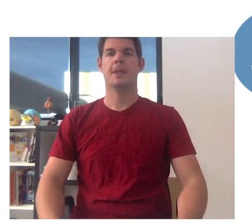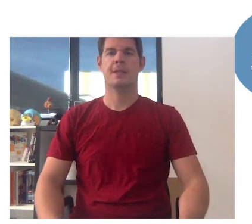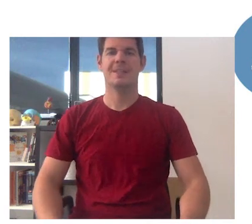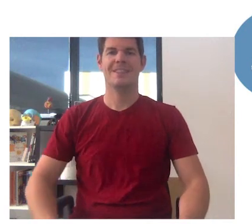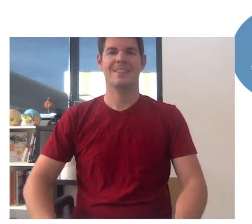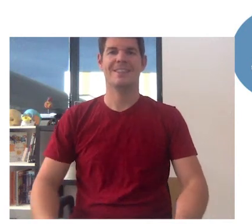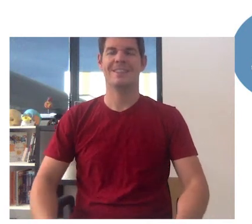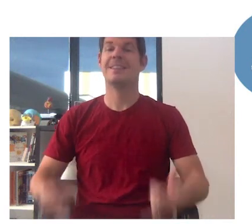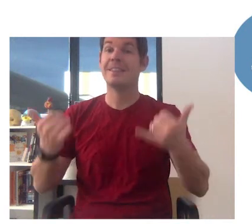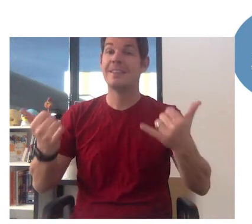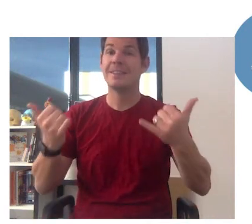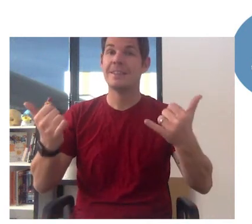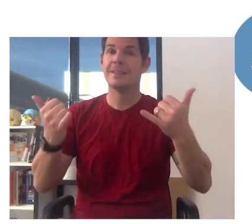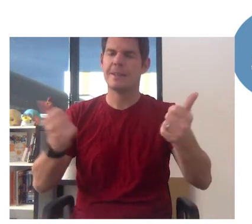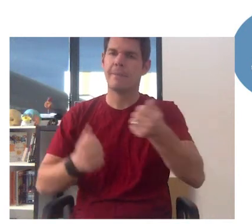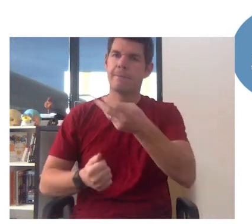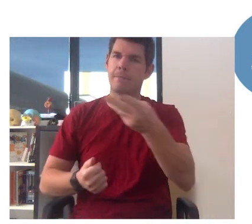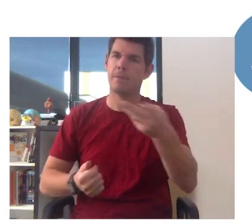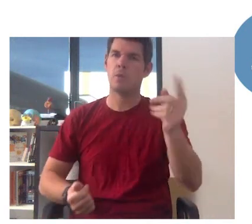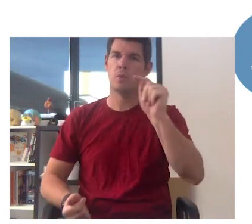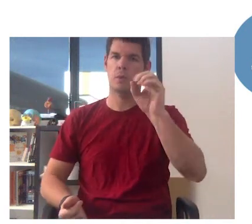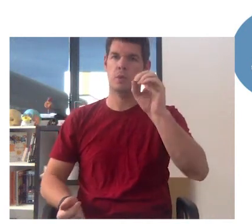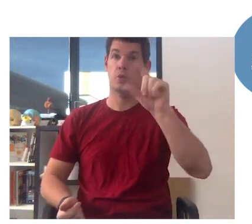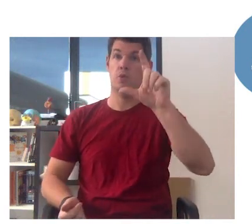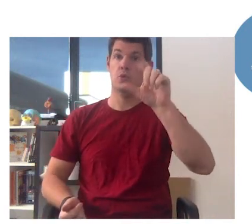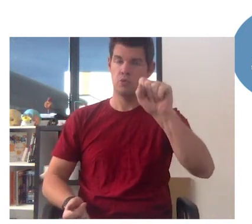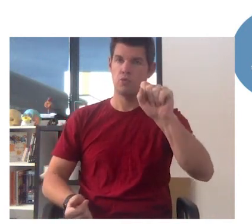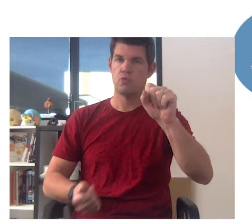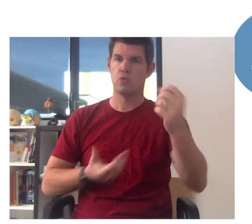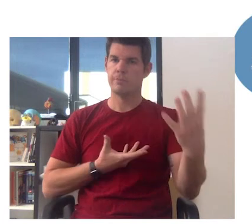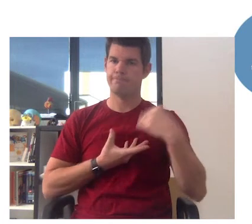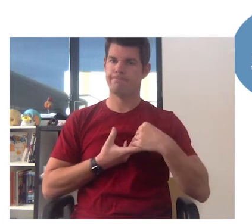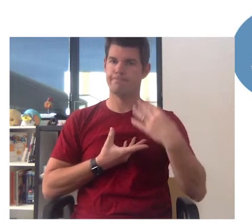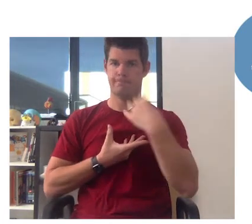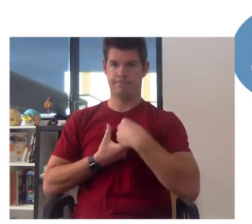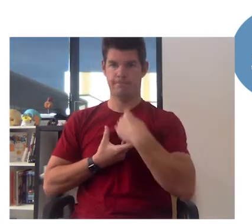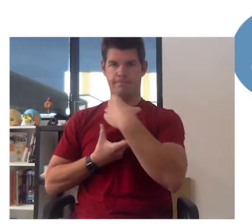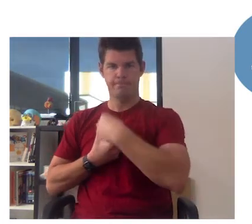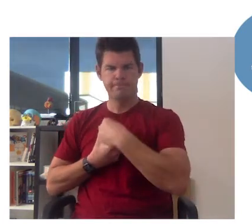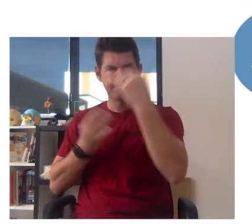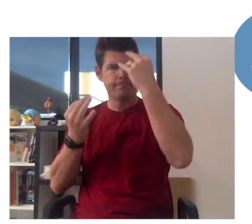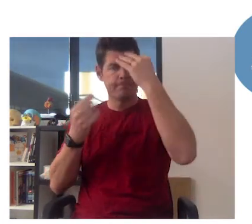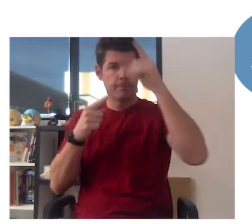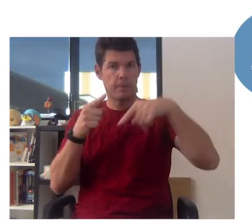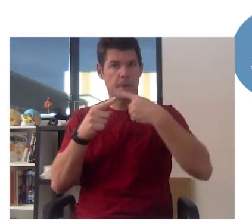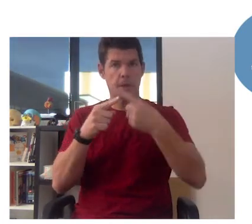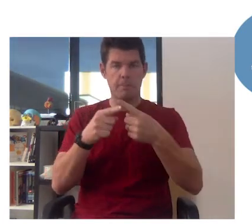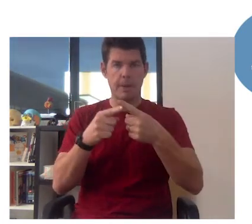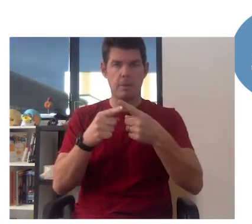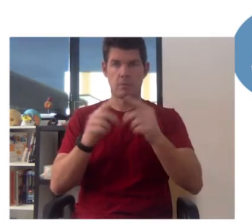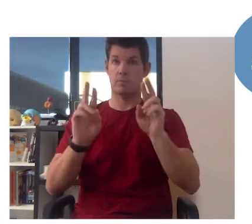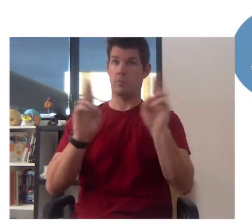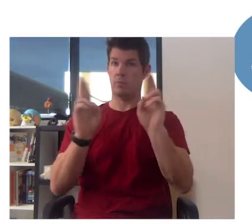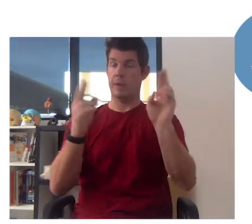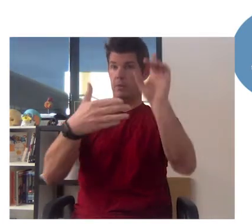So now we have a couple of tools that we can keep in our minds for when we're trying to design something. So that brings us